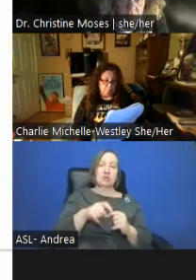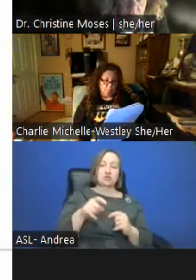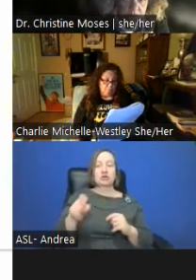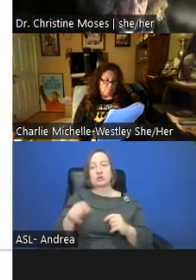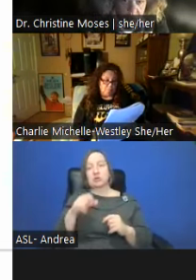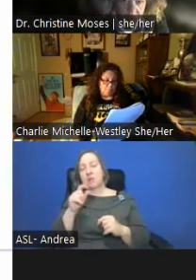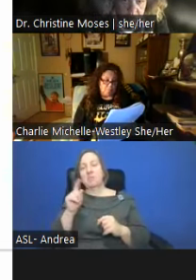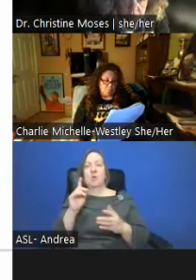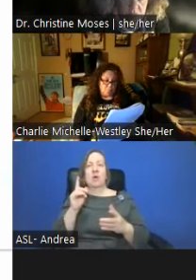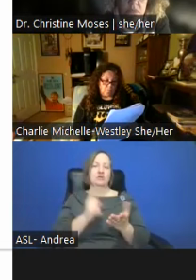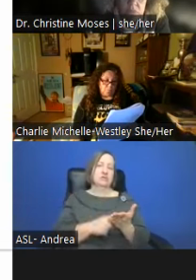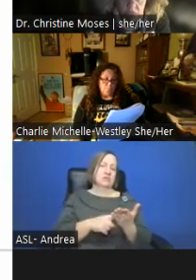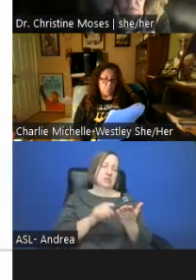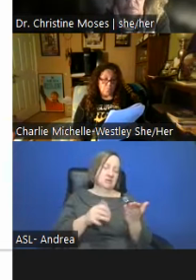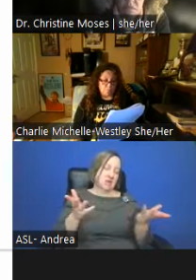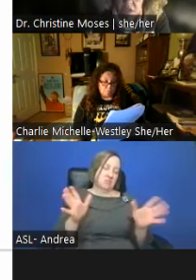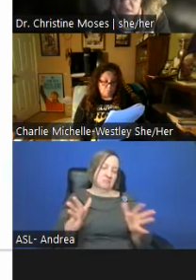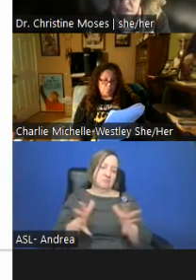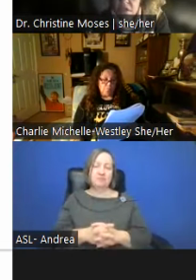where it should be discussed.